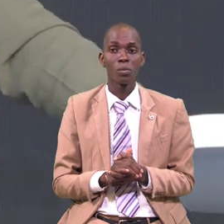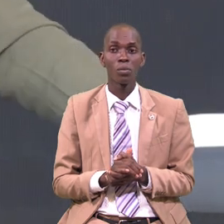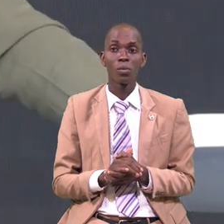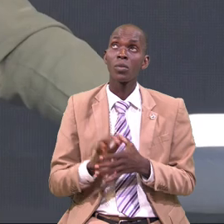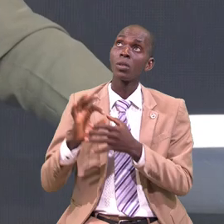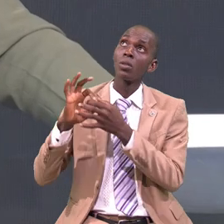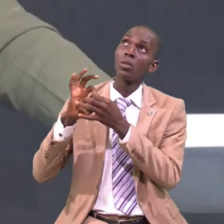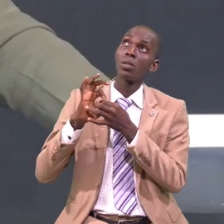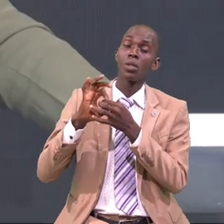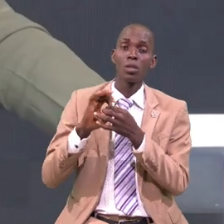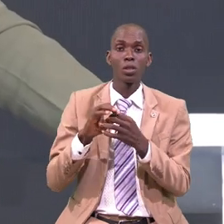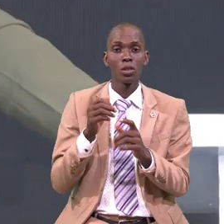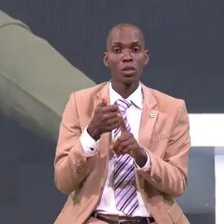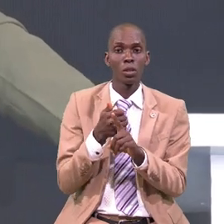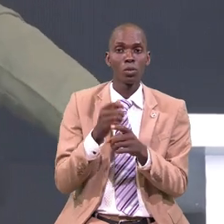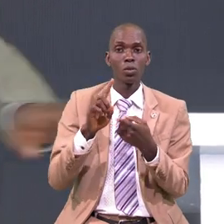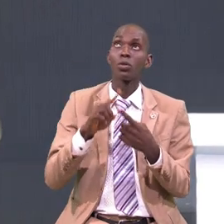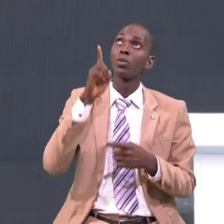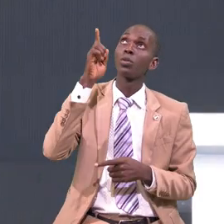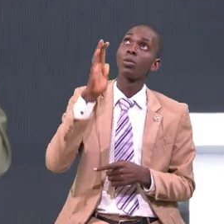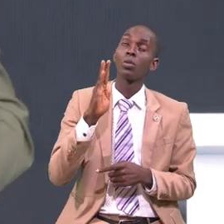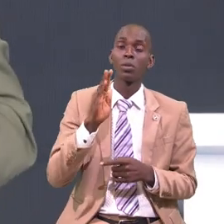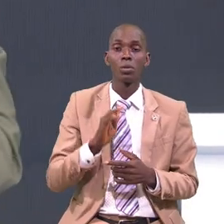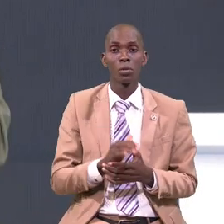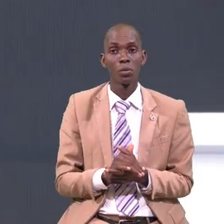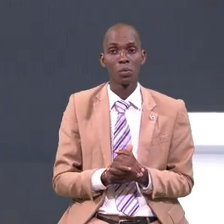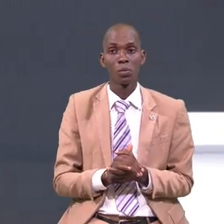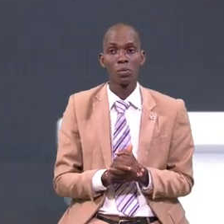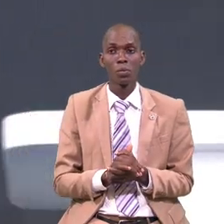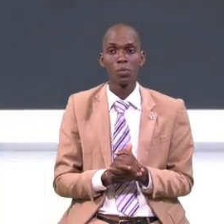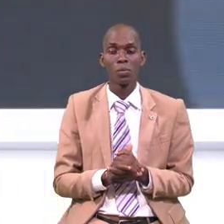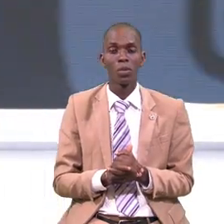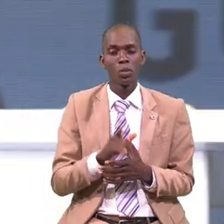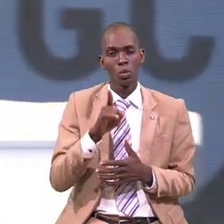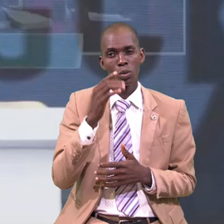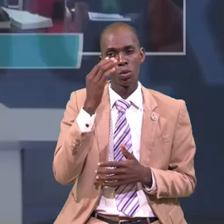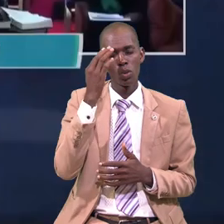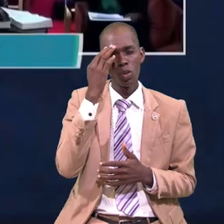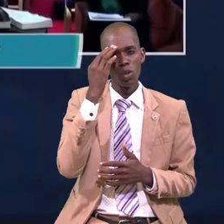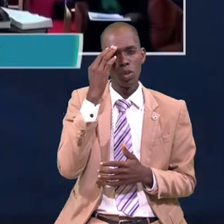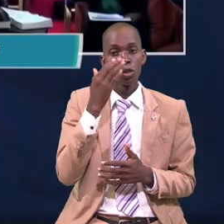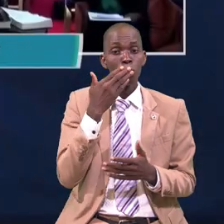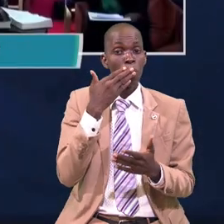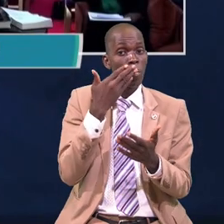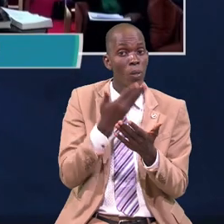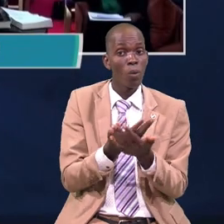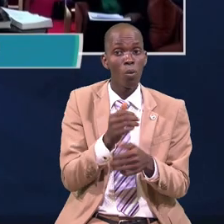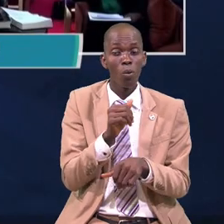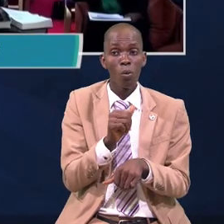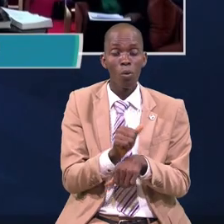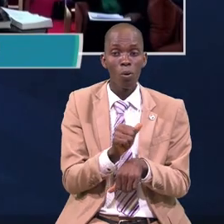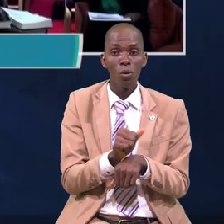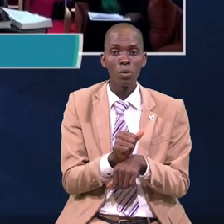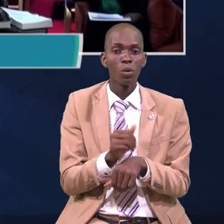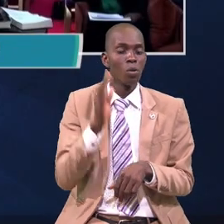Reconcile yourself unto God. You know, good works will not reconcile you to